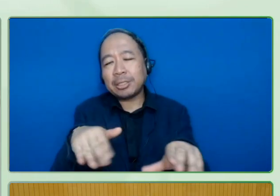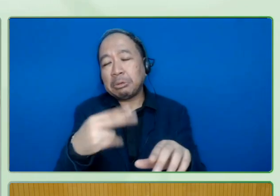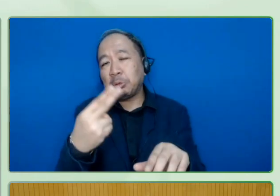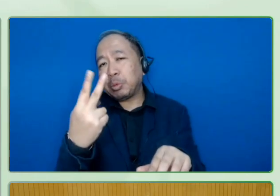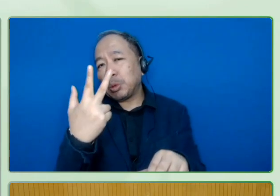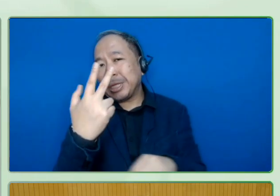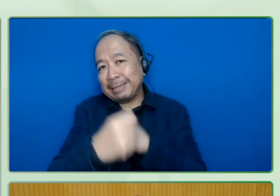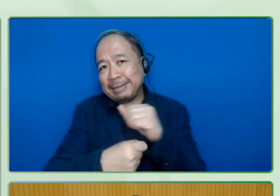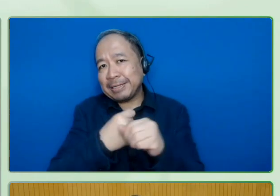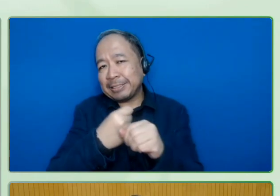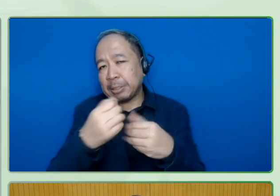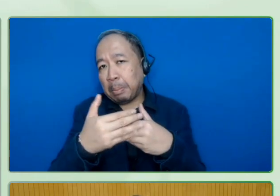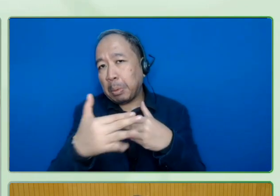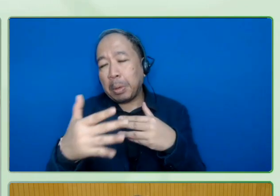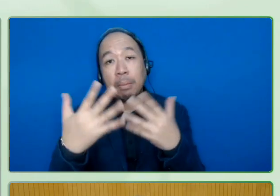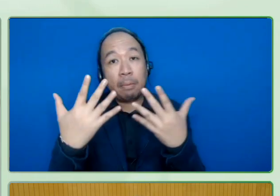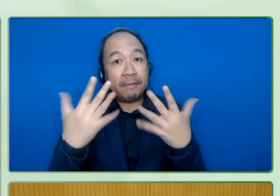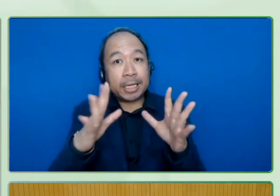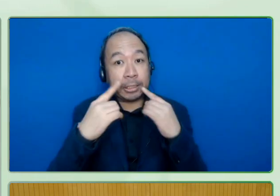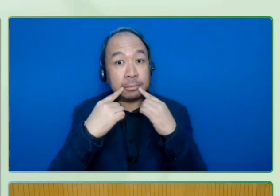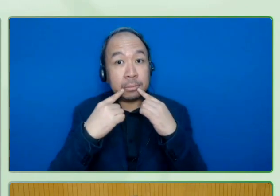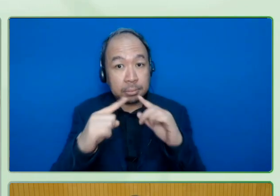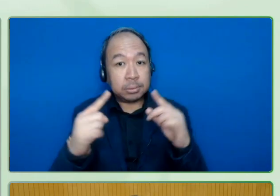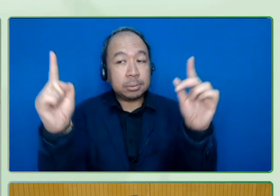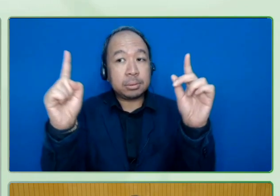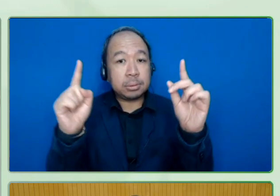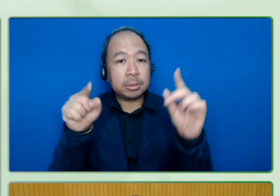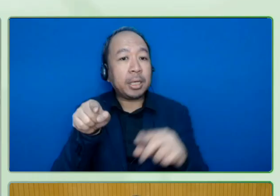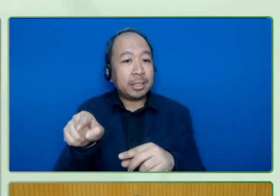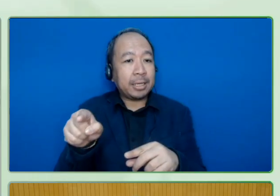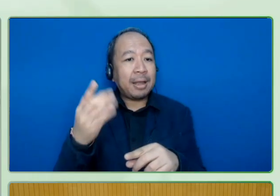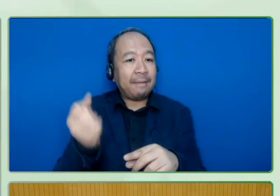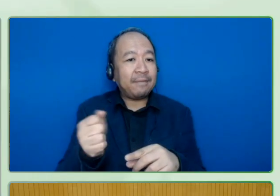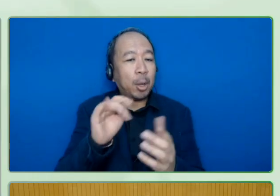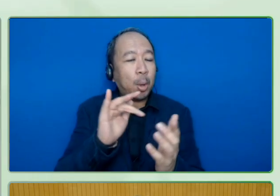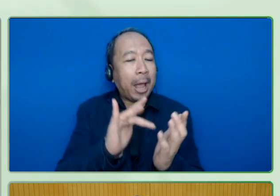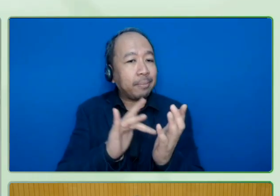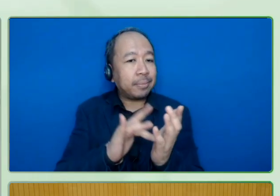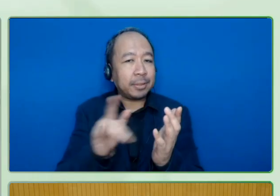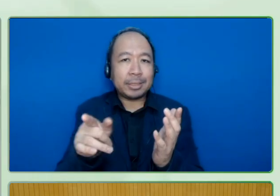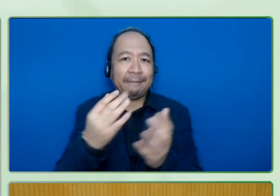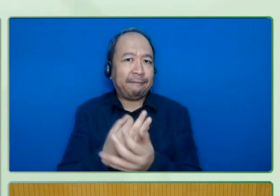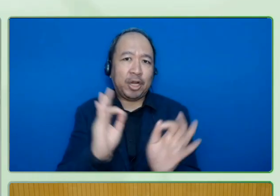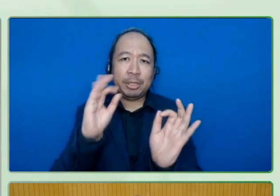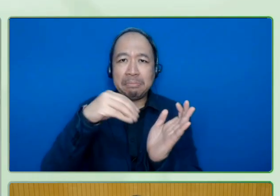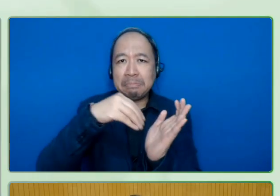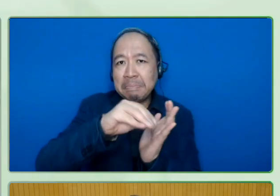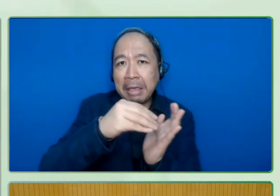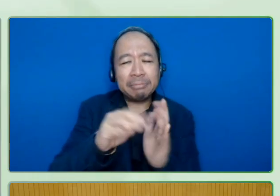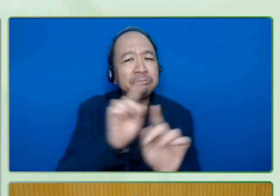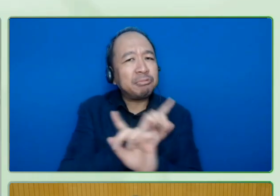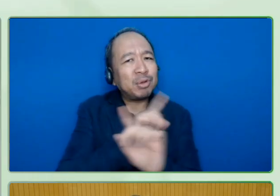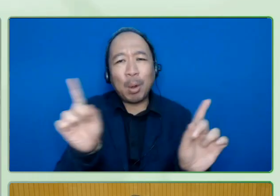completely succeeded because Sophie Sova exists. It is completely free of charge. Everyone can use it at home,